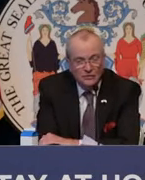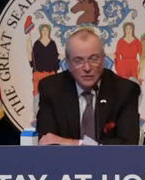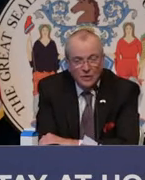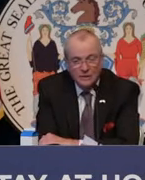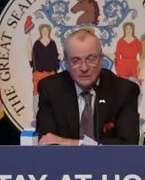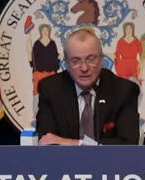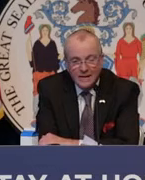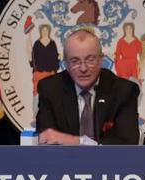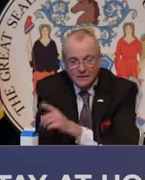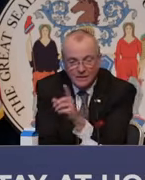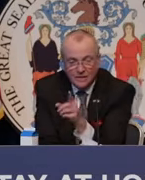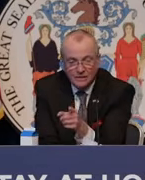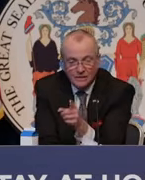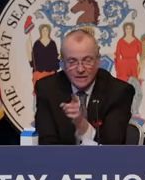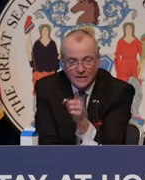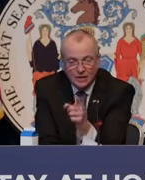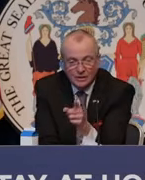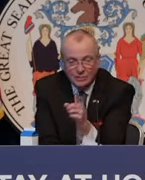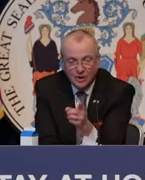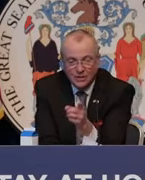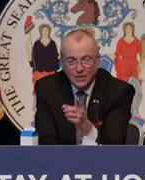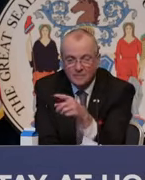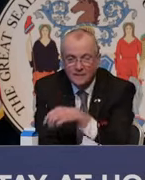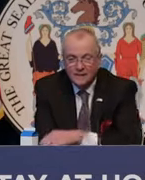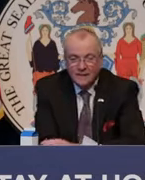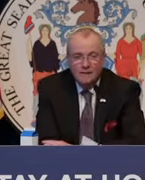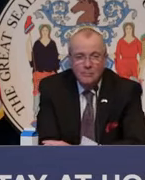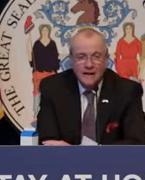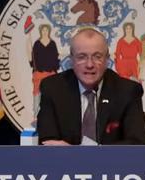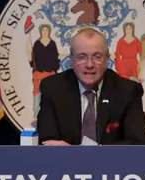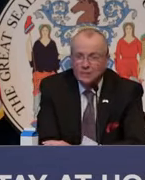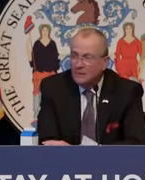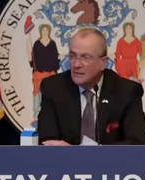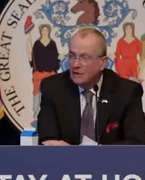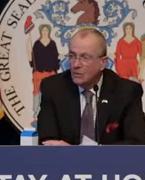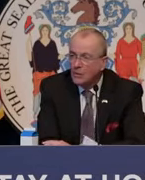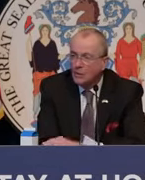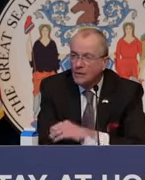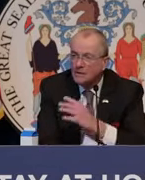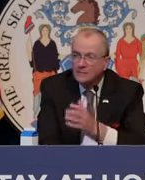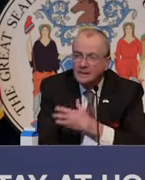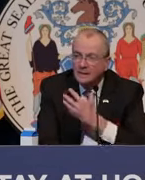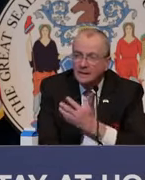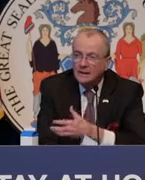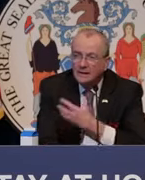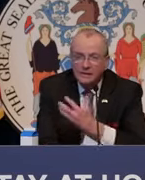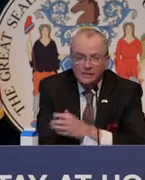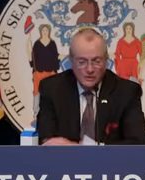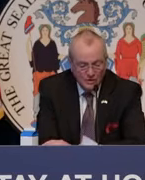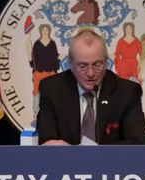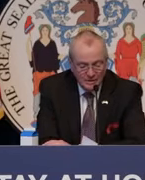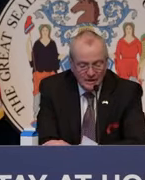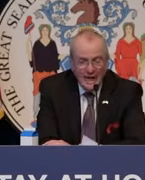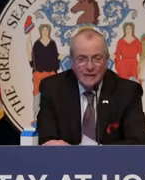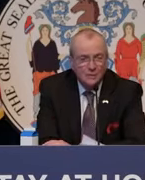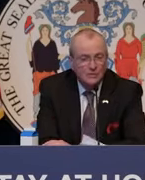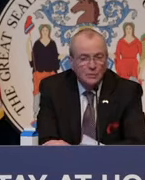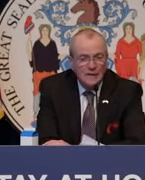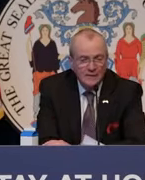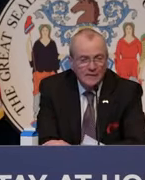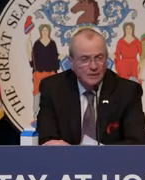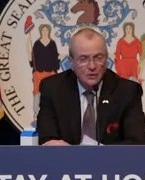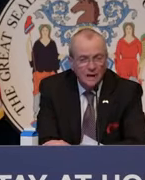has historically been light. You can literally look at that chart, the bar chart, and go back. Each Monday, our reporting is a little bit lagged